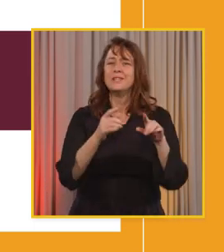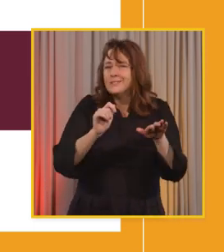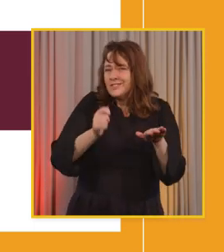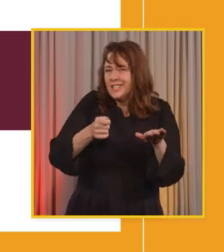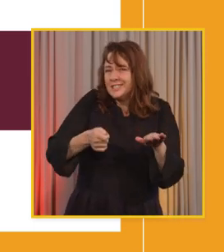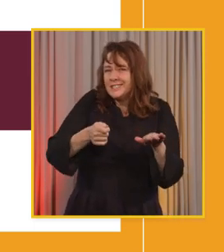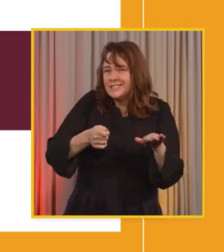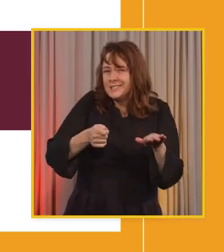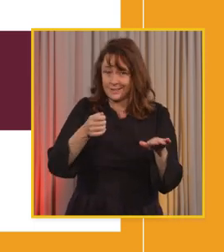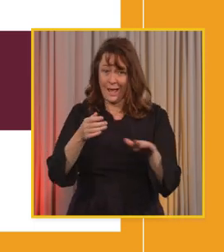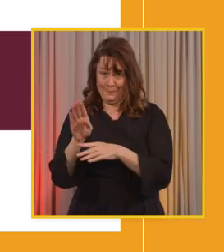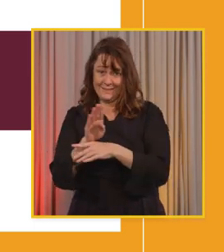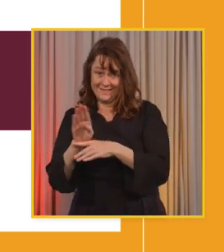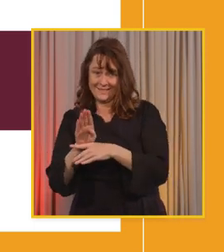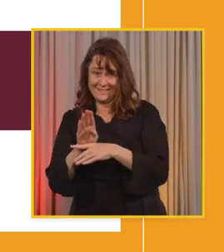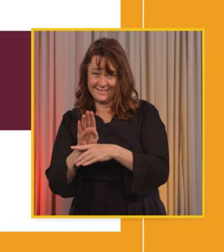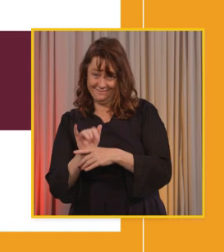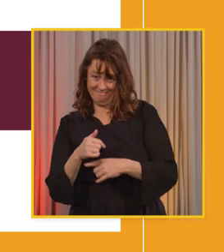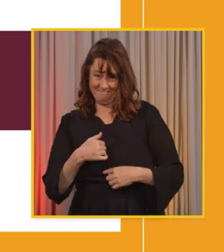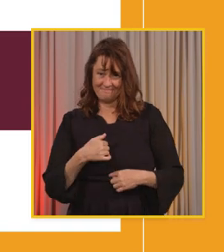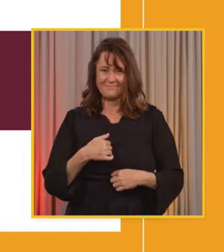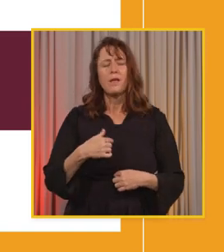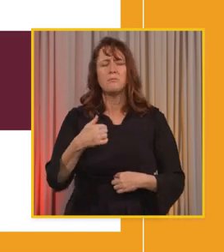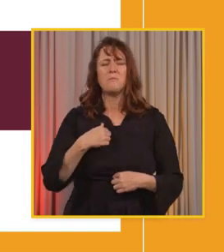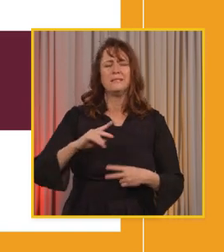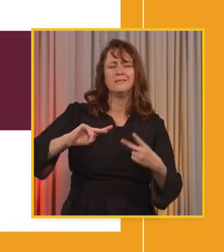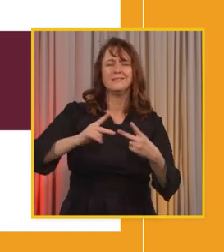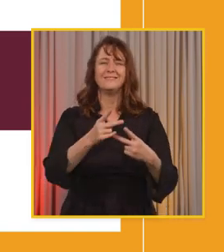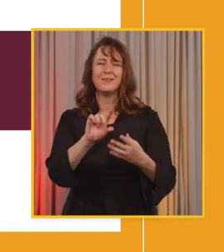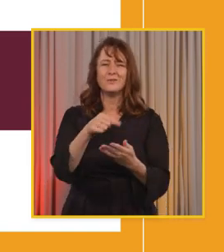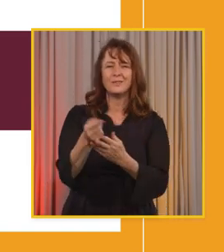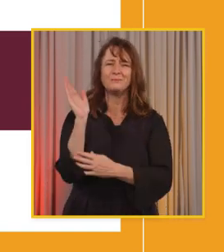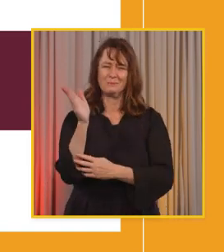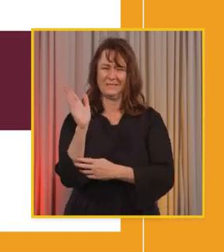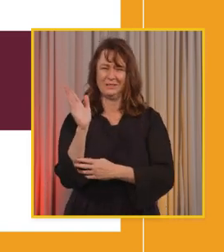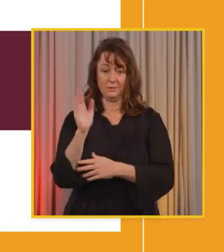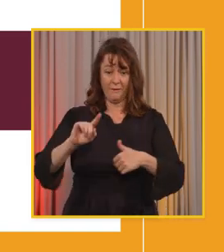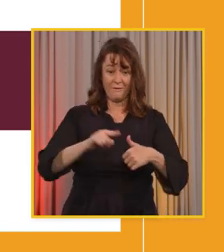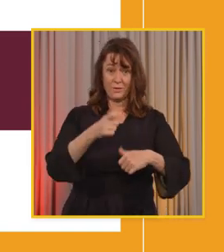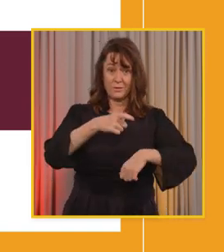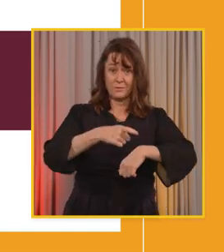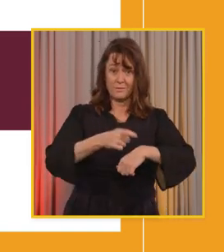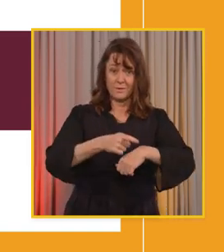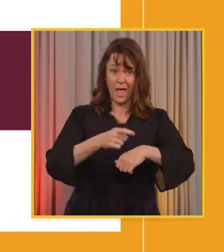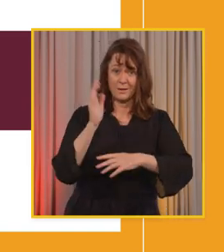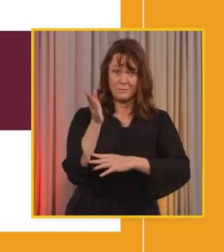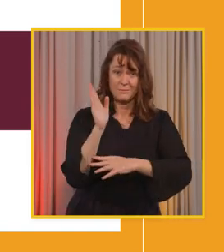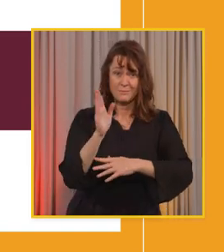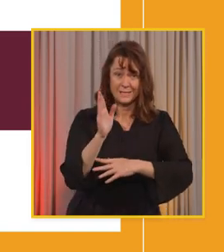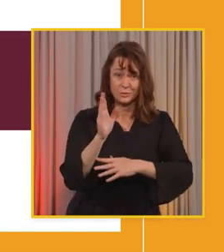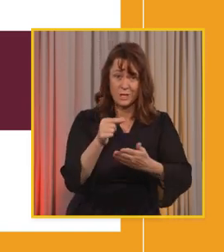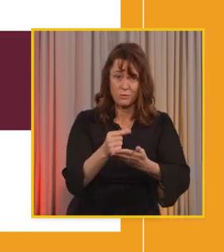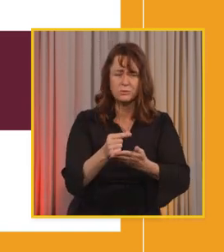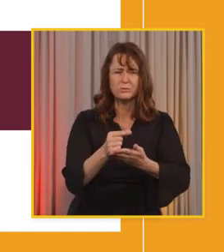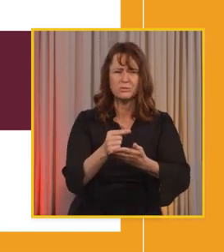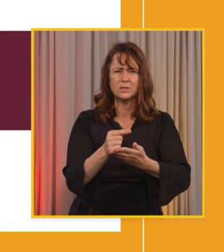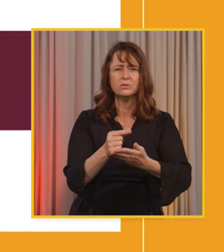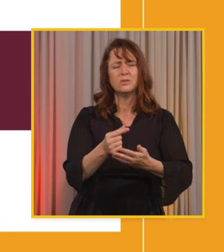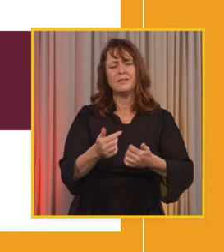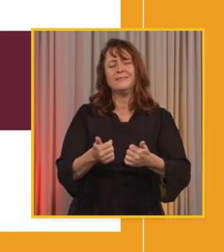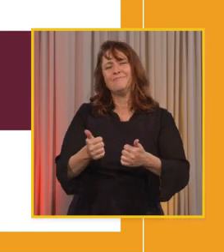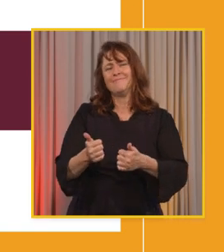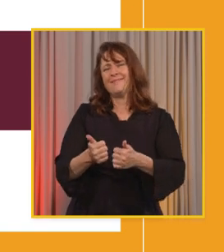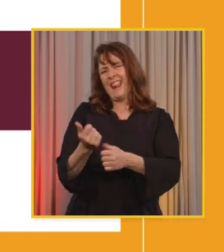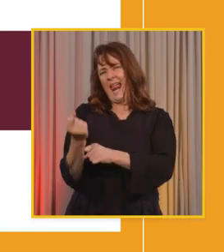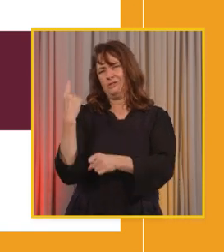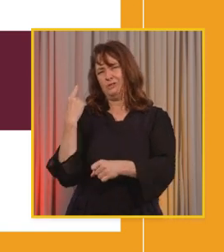Business. I'm about to deliver my second graduation speech. My first graduation speech was last year. Most